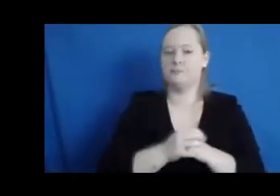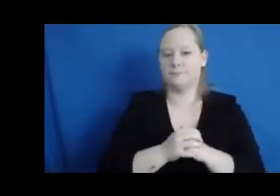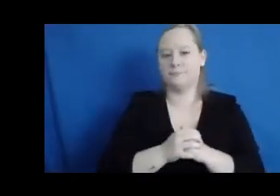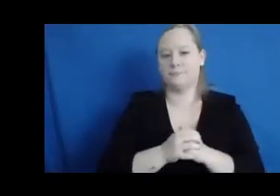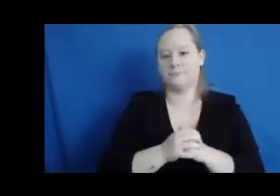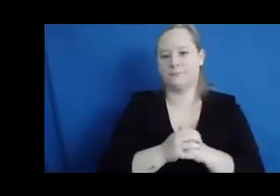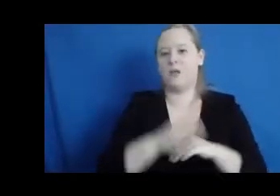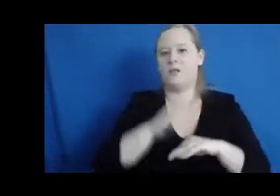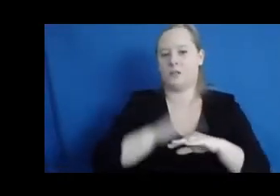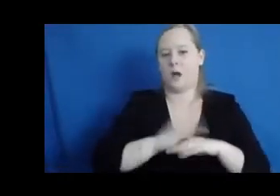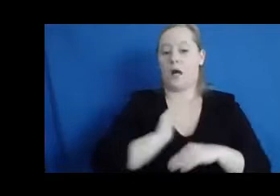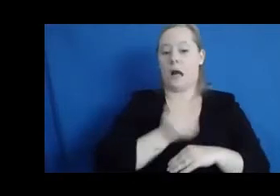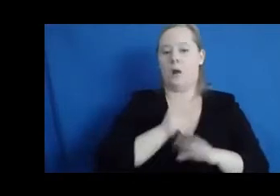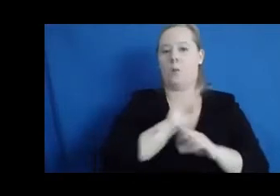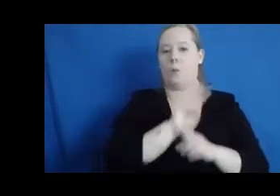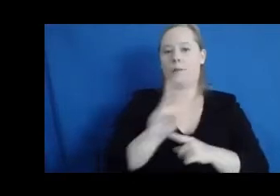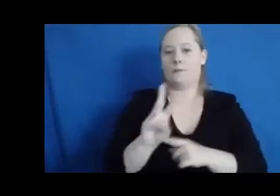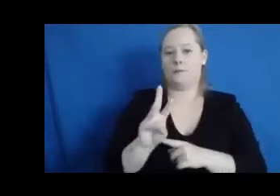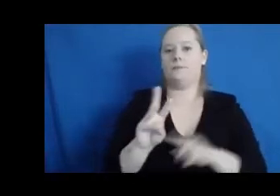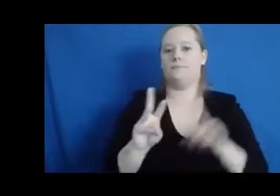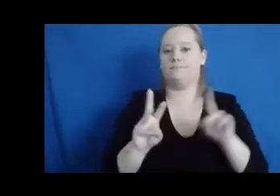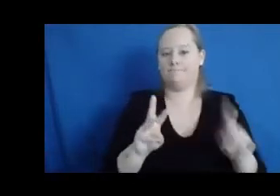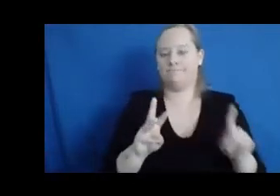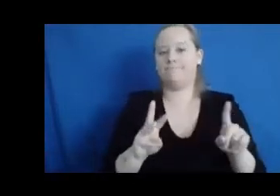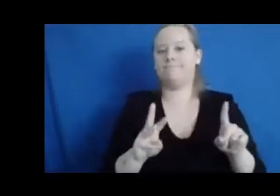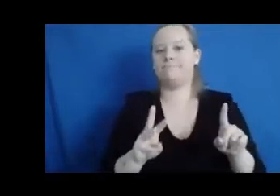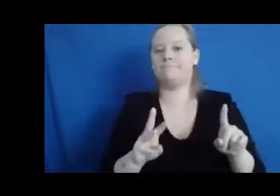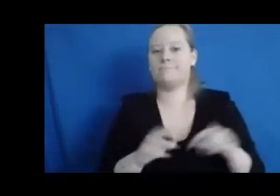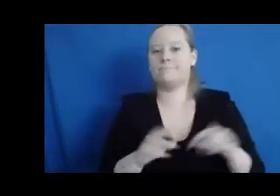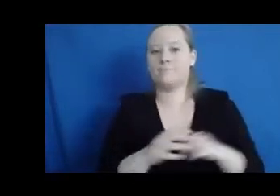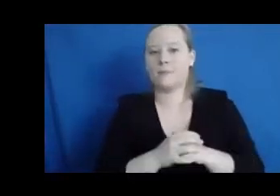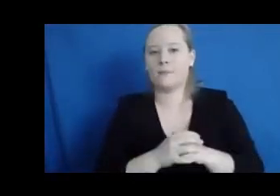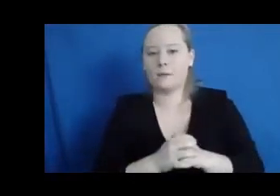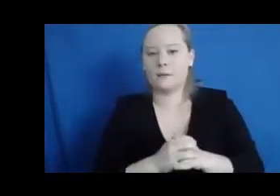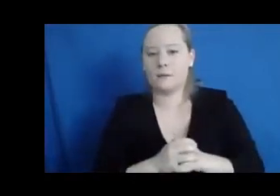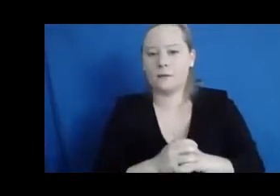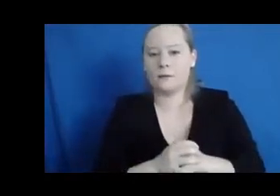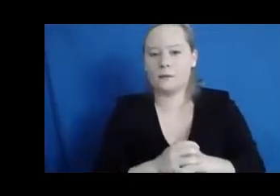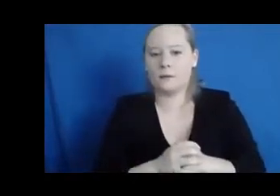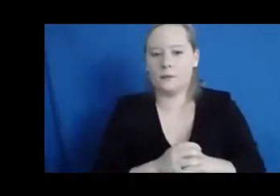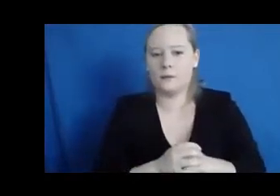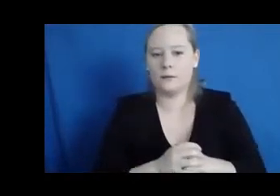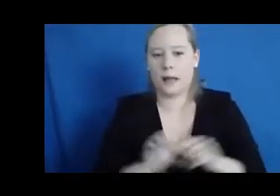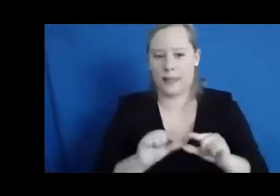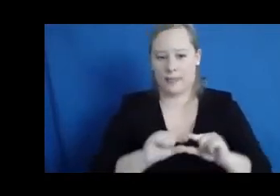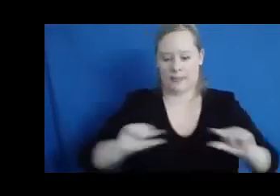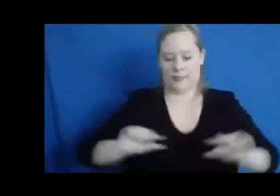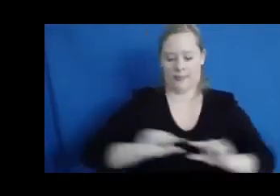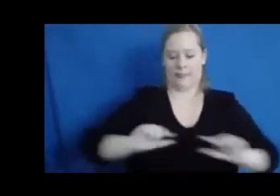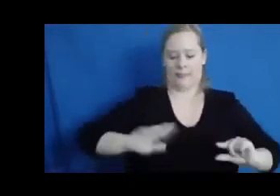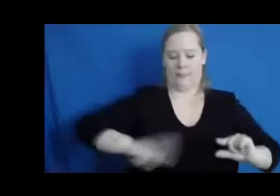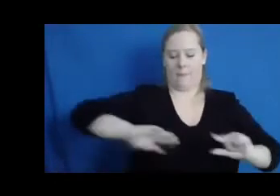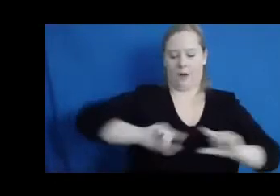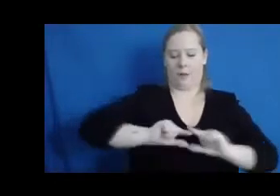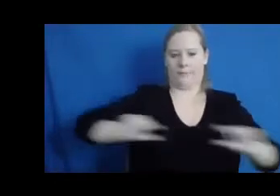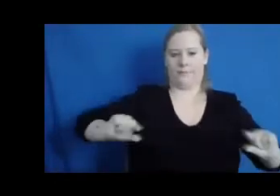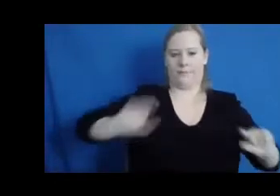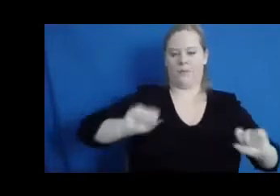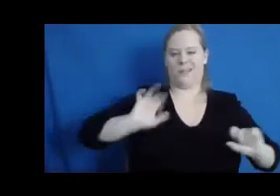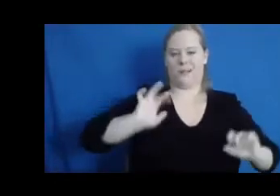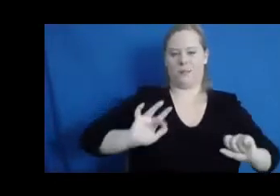our website at geoinfo.nmt.edu. You can search for it through there. That's all I have